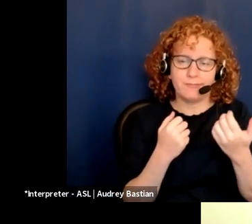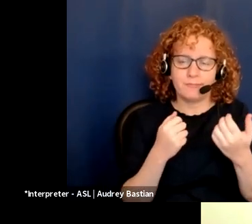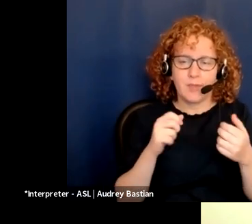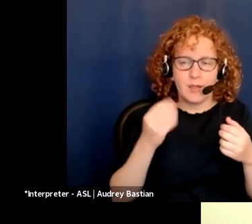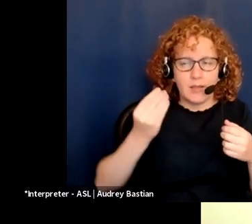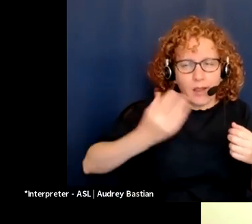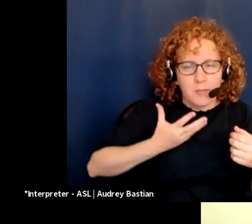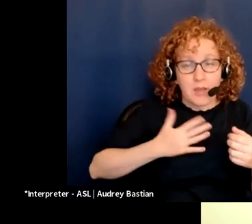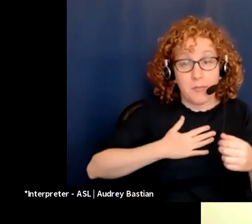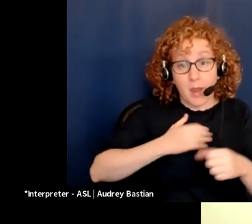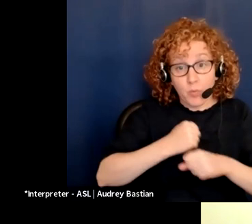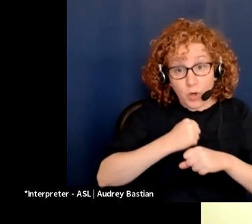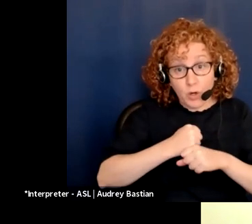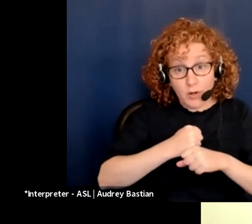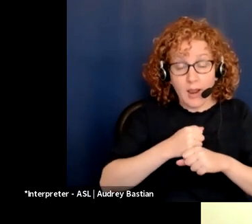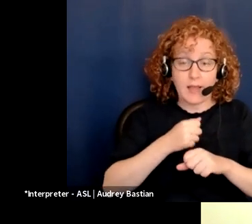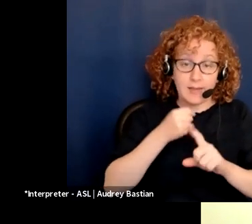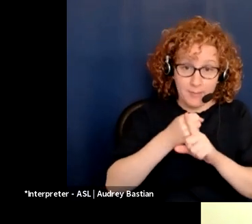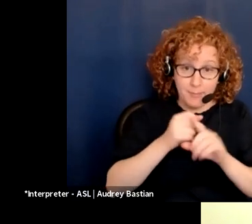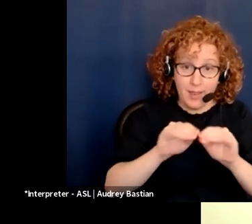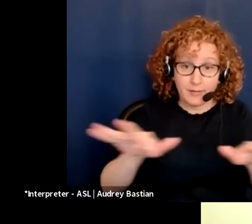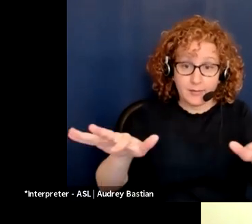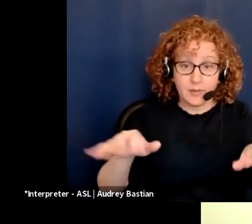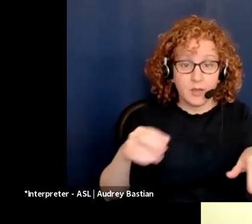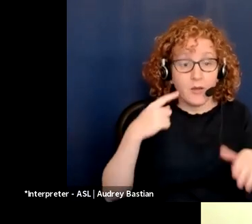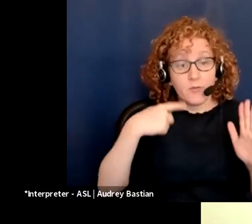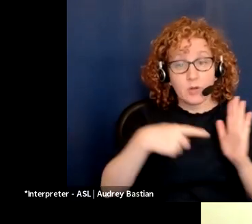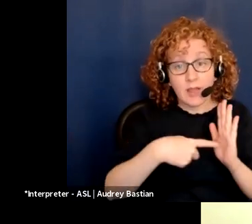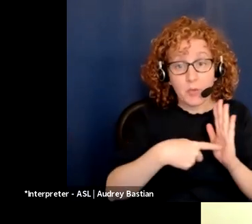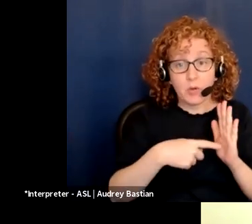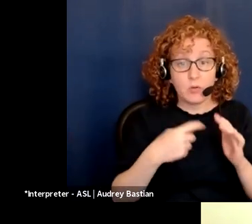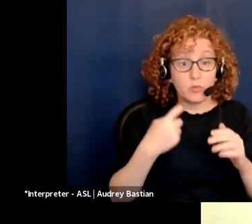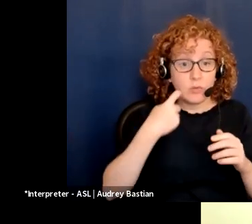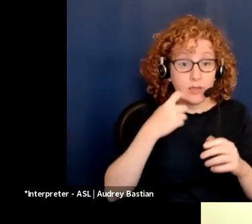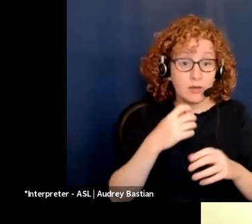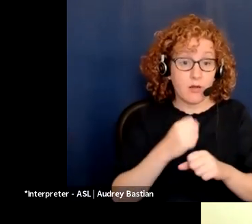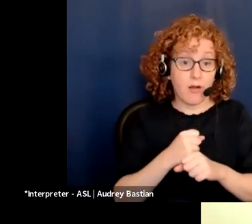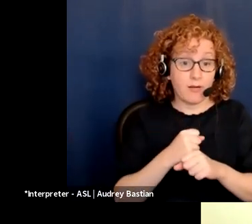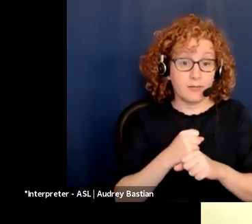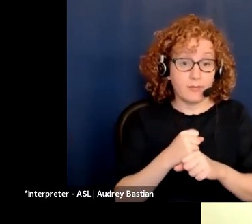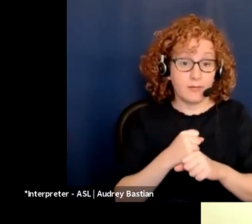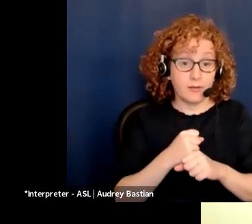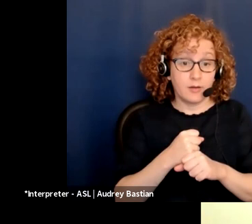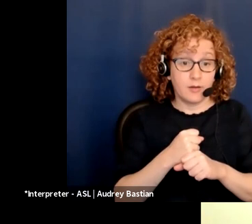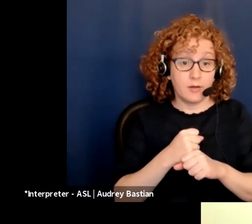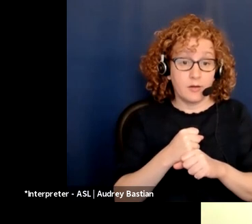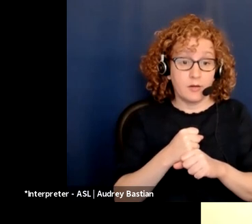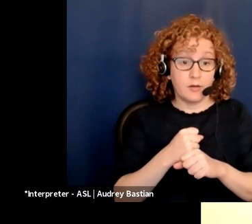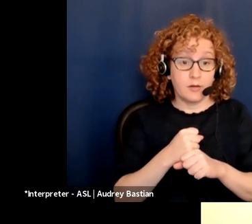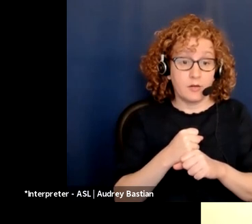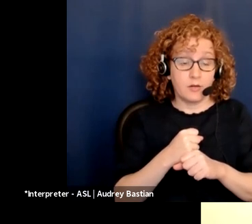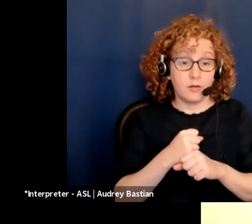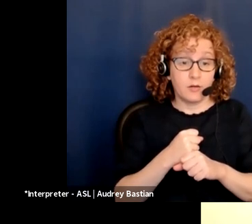work has an impact. For example, generally I got a really unexpected note out of the blue from a